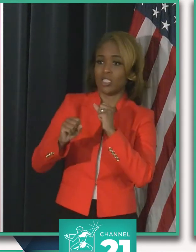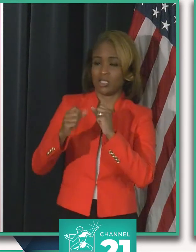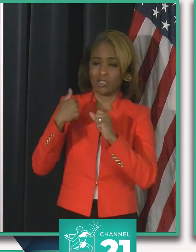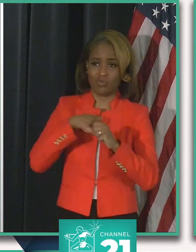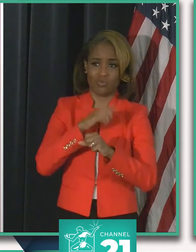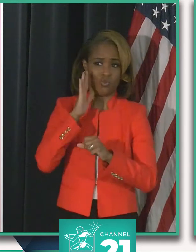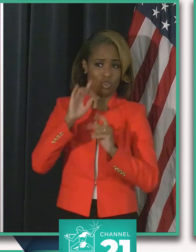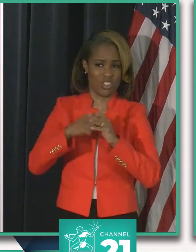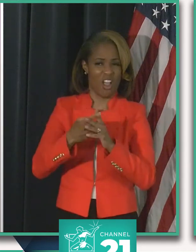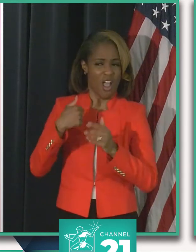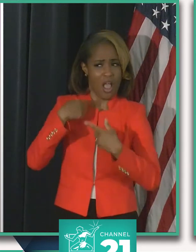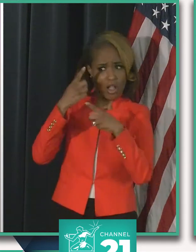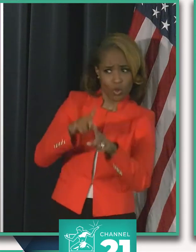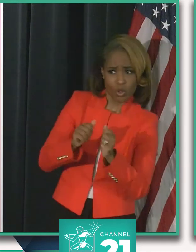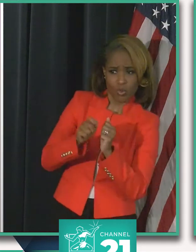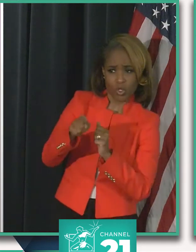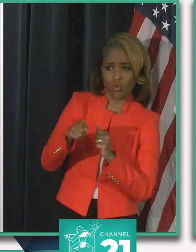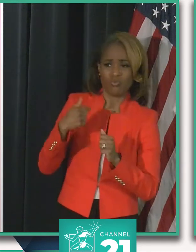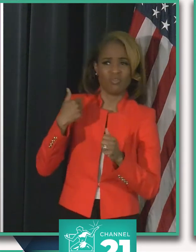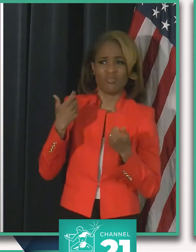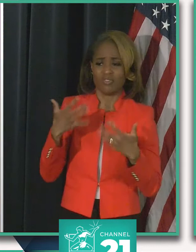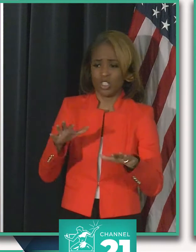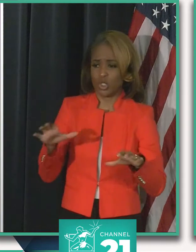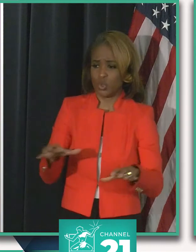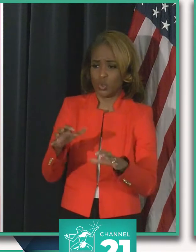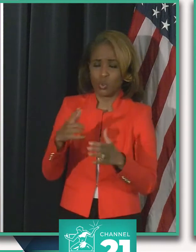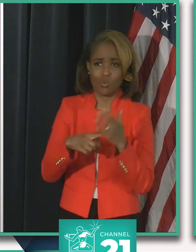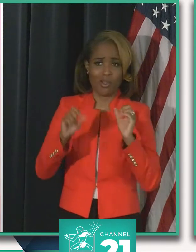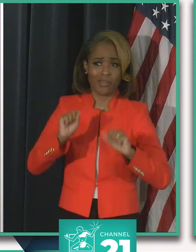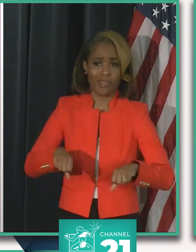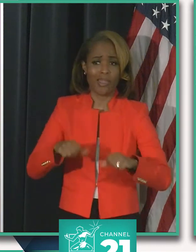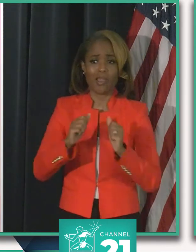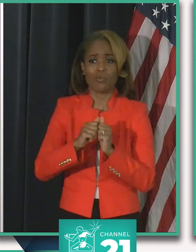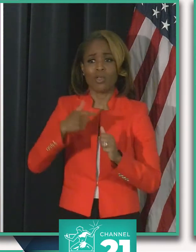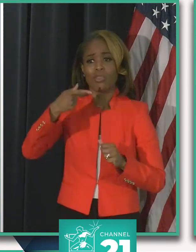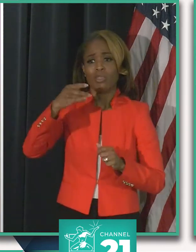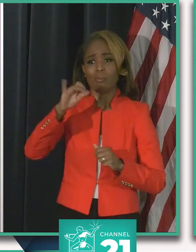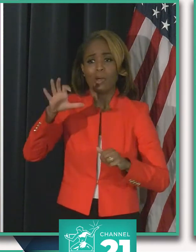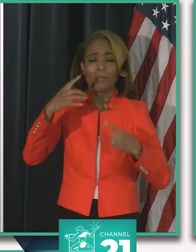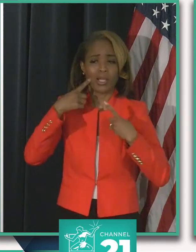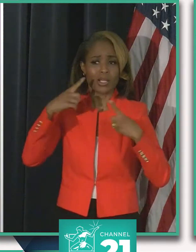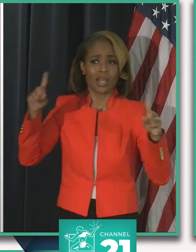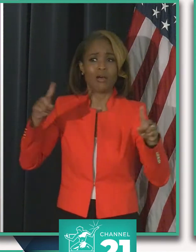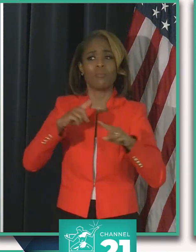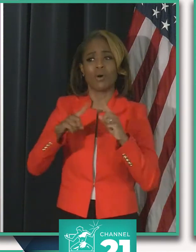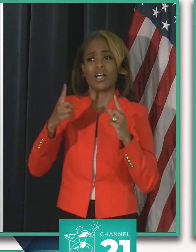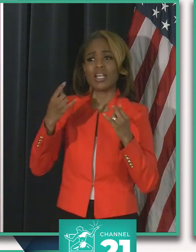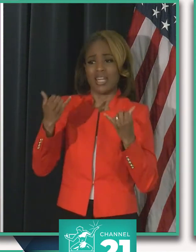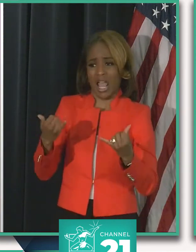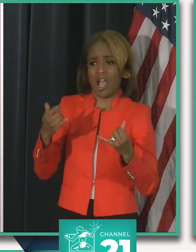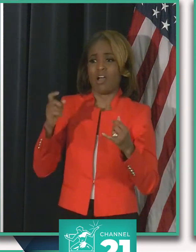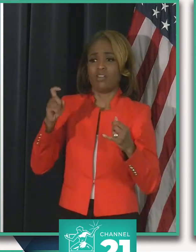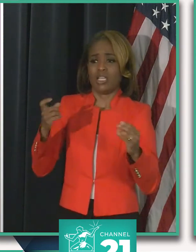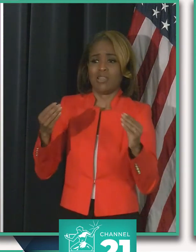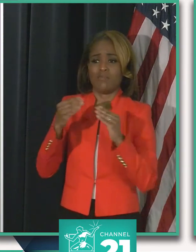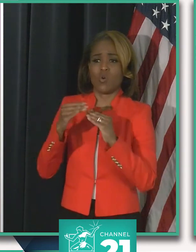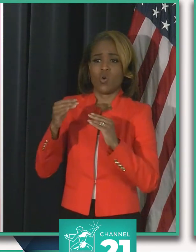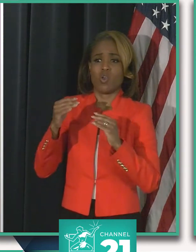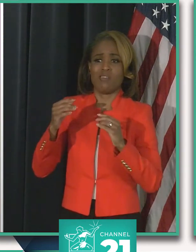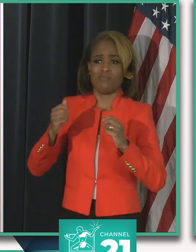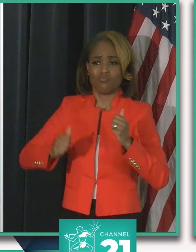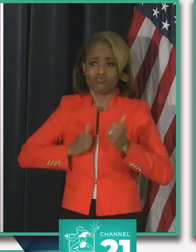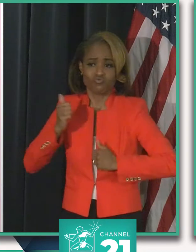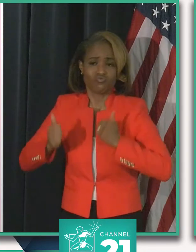because I agree with you. We've done what we can do in these public announcements. We need to start to be in a really aggressive ad campaign. So you're going to see a